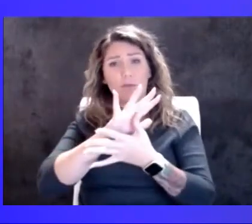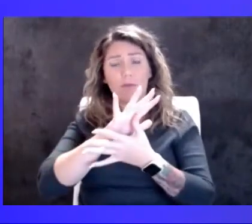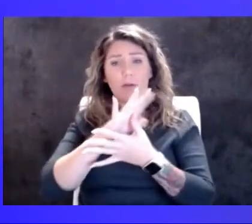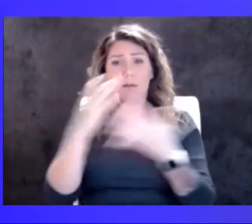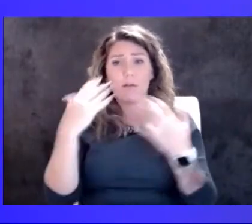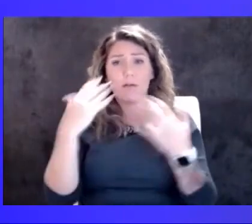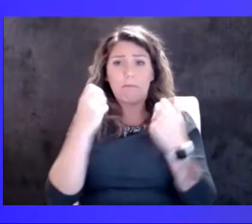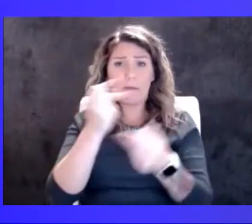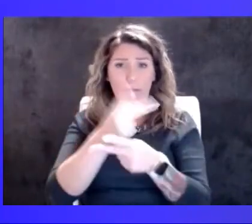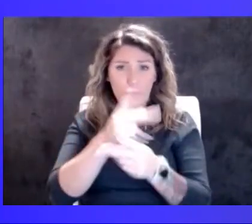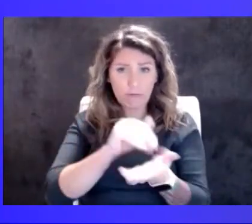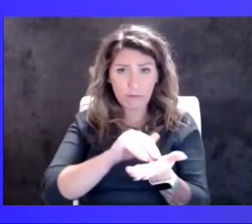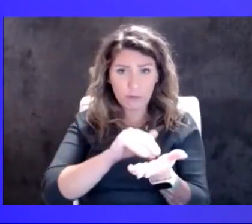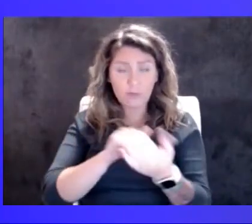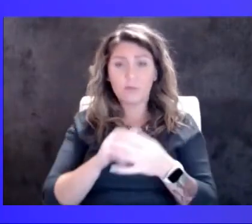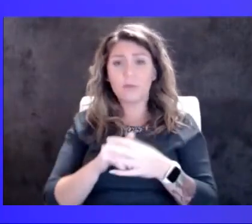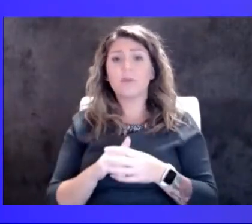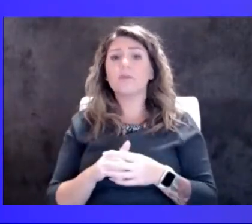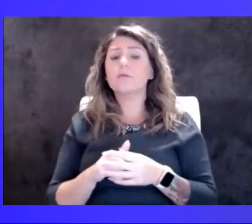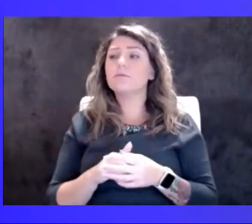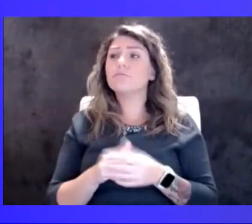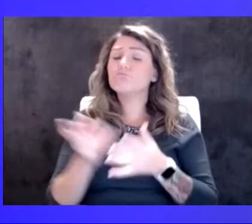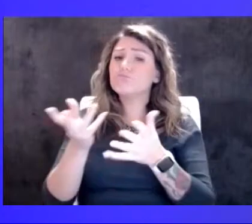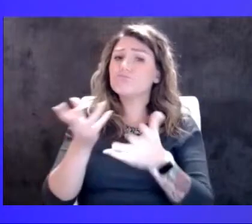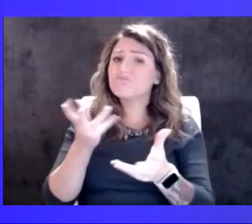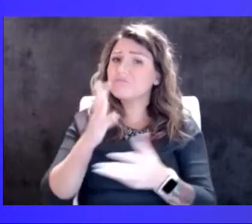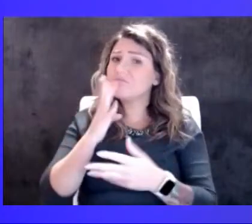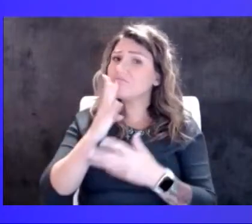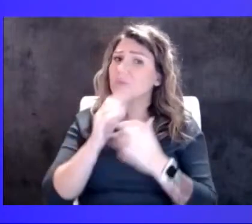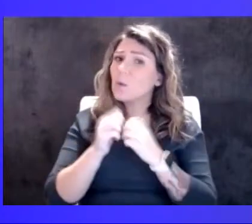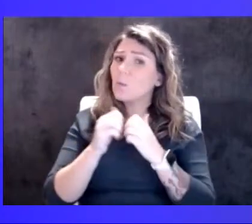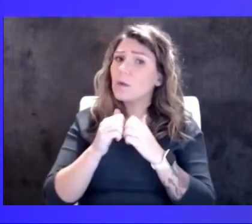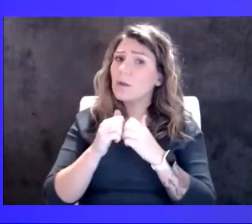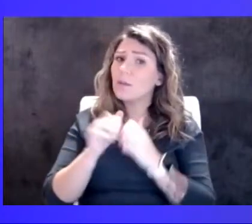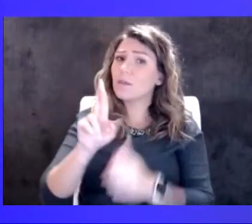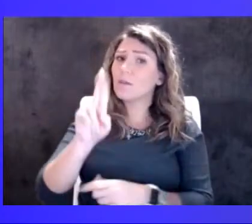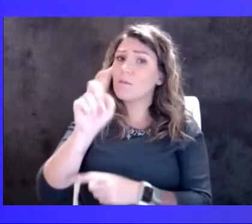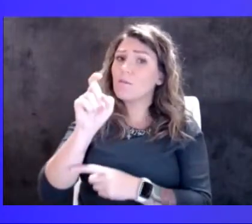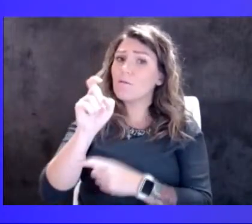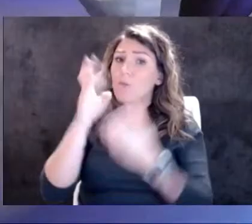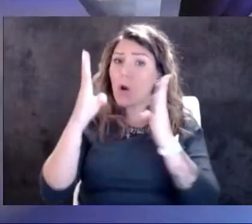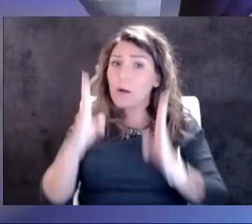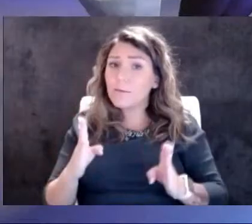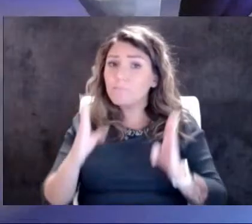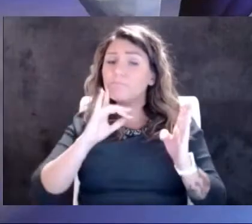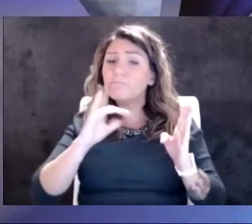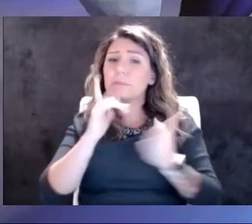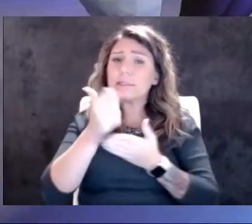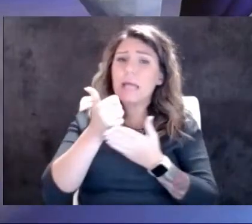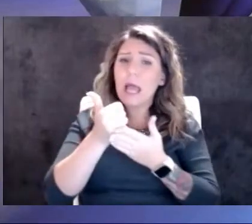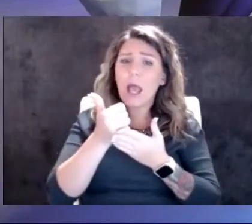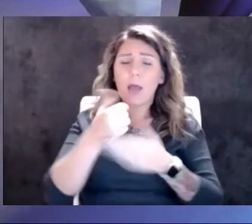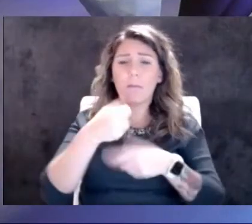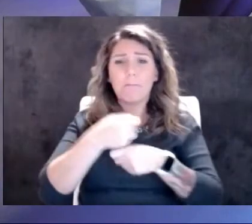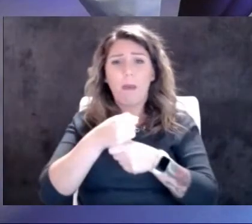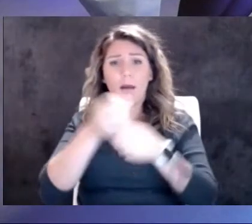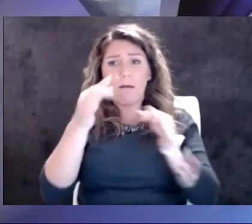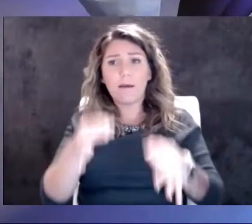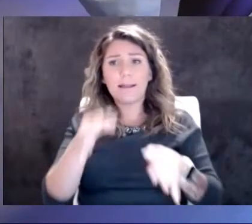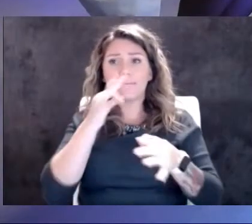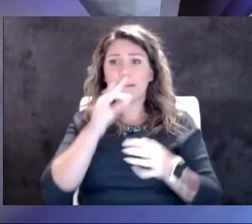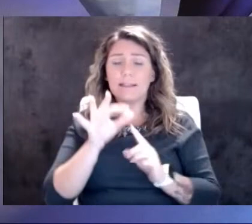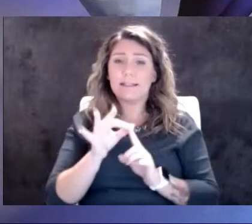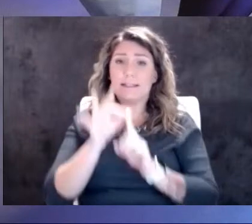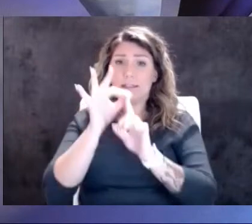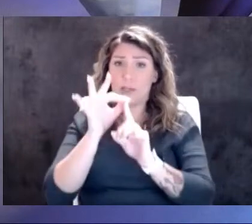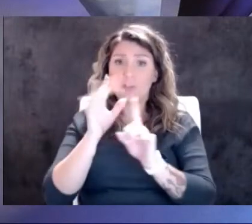provider, talk to the pharmacist to help you with making that decision. And I would say, especially if you've had, there is some question